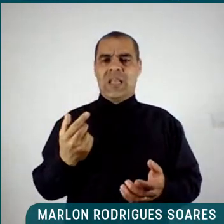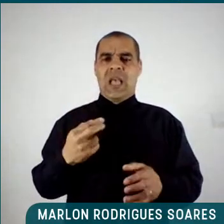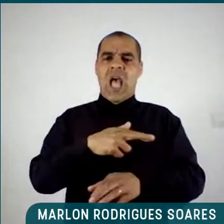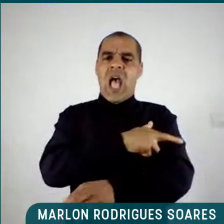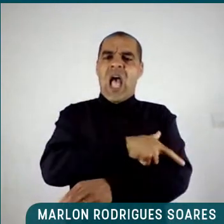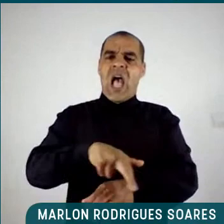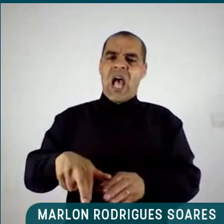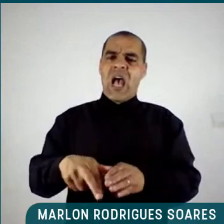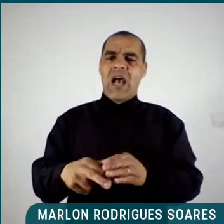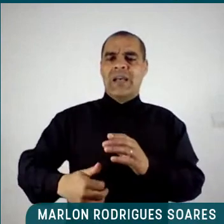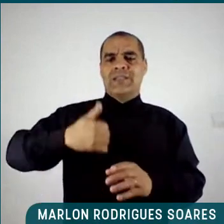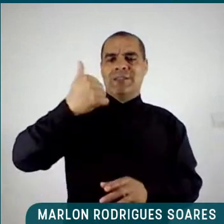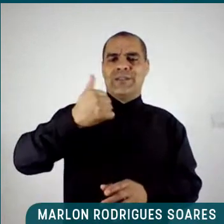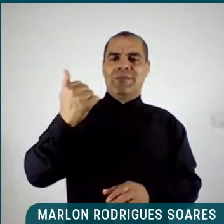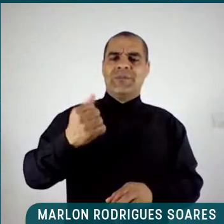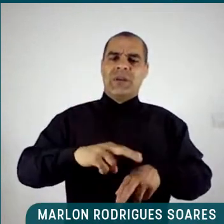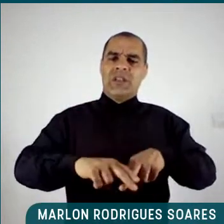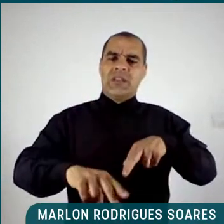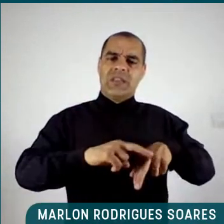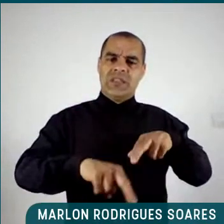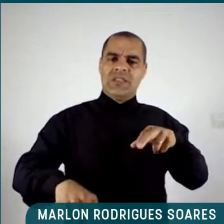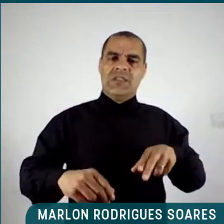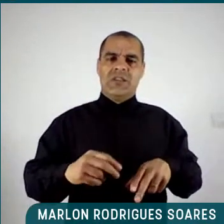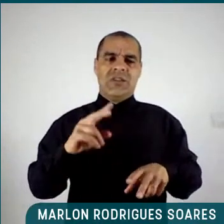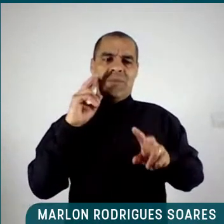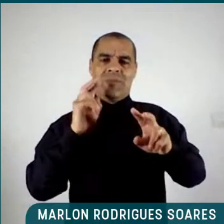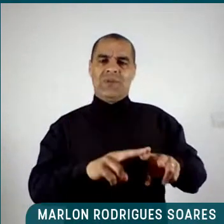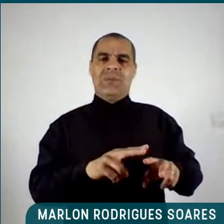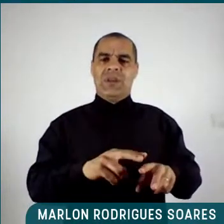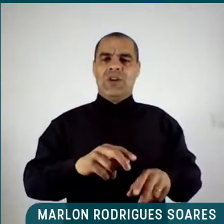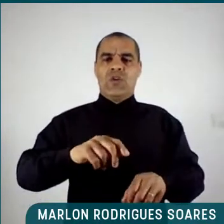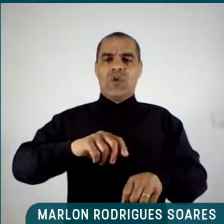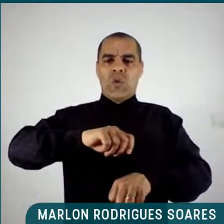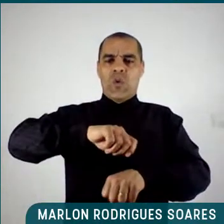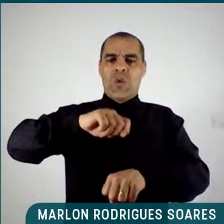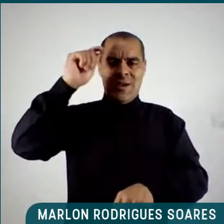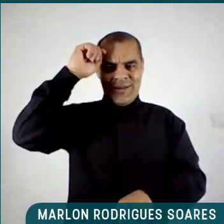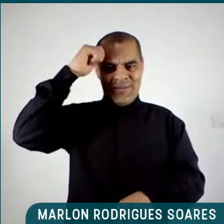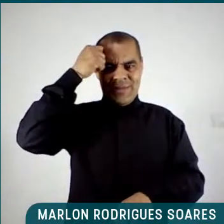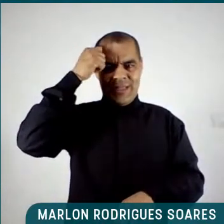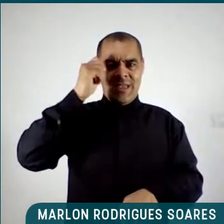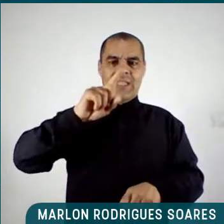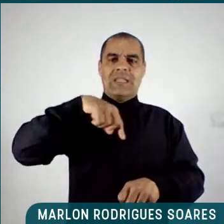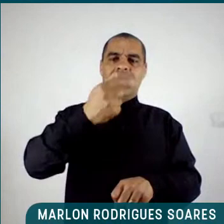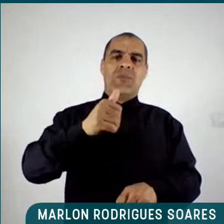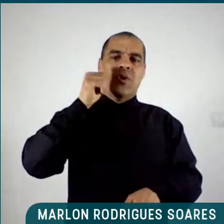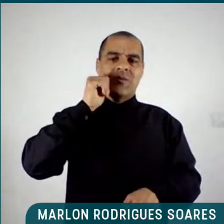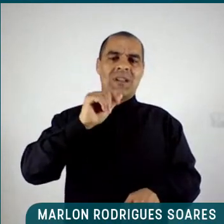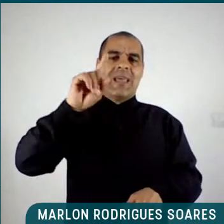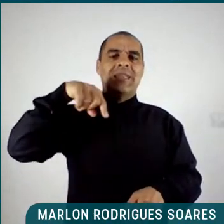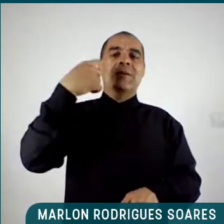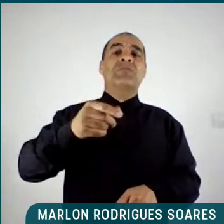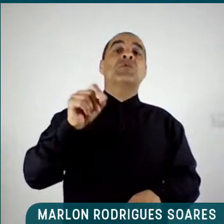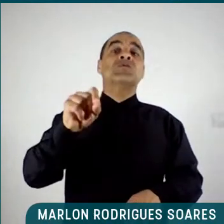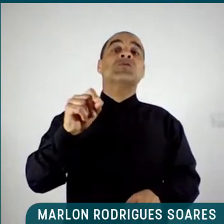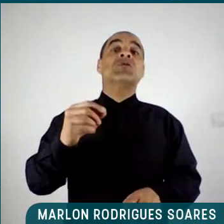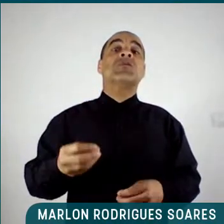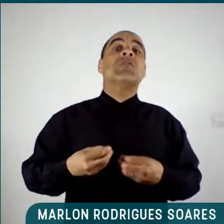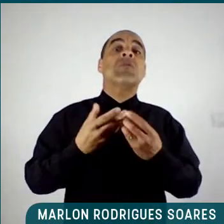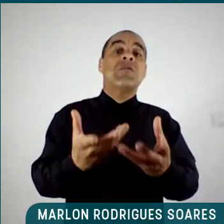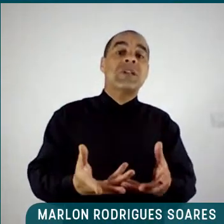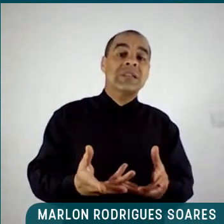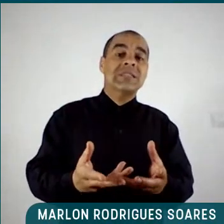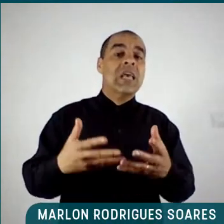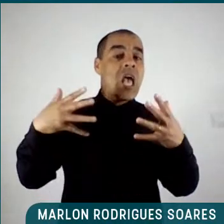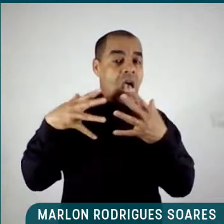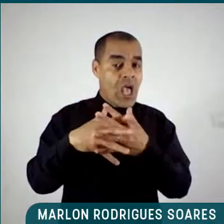Race Primeiro came in my imagina que in my eu vou fazer negotiations valor before sobre aquilo gender. que eu tenho para oferecer. First, Então, they esse would universo look at de me. I am mulheres nesse